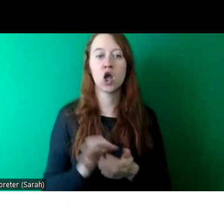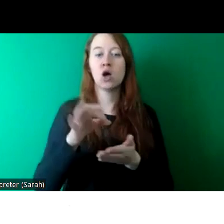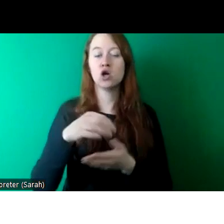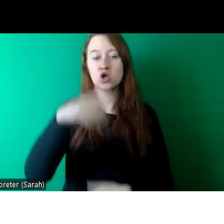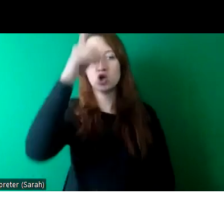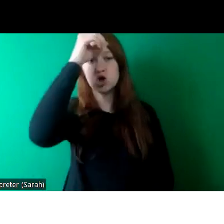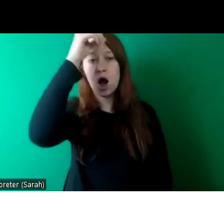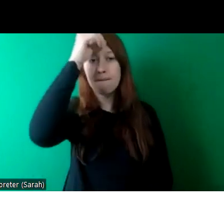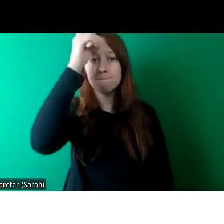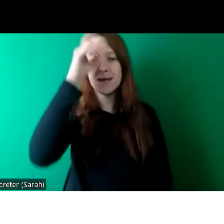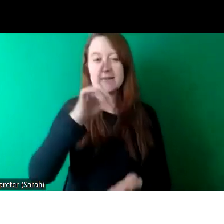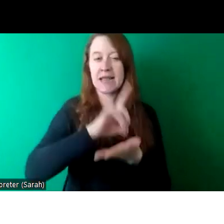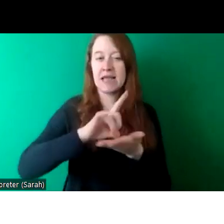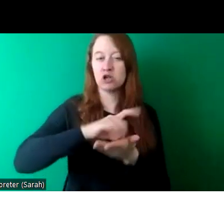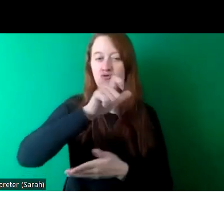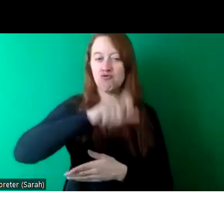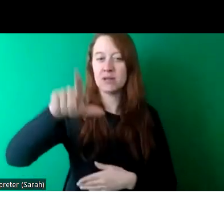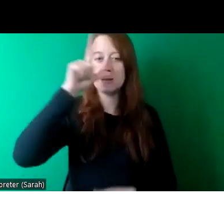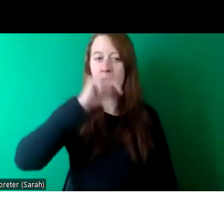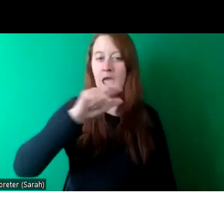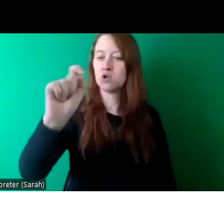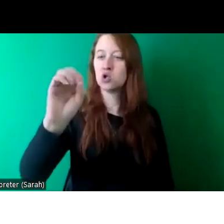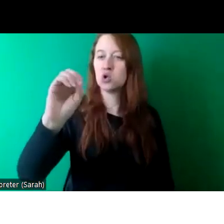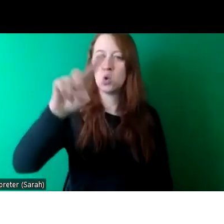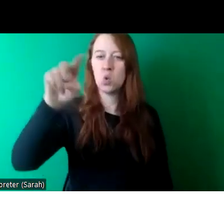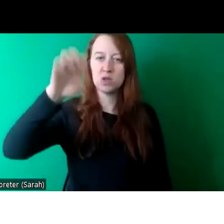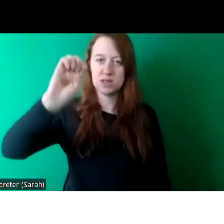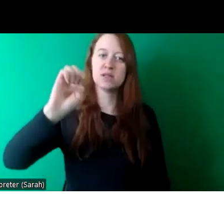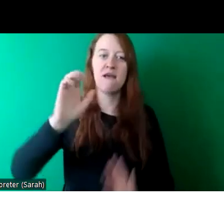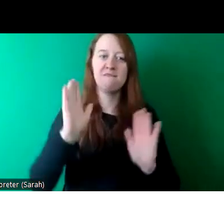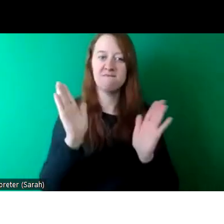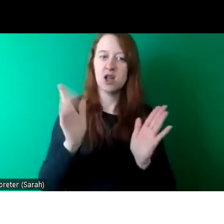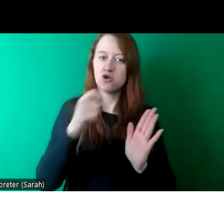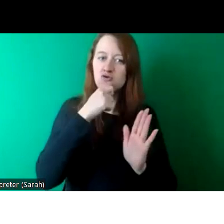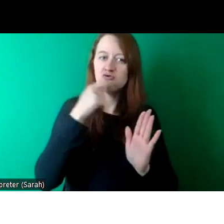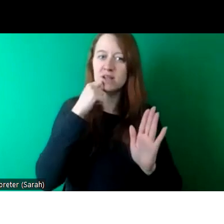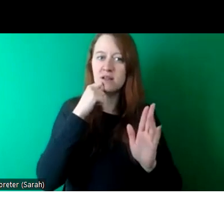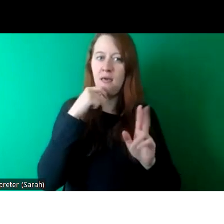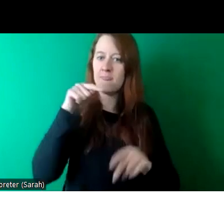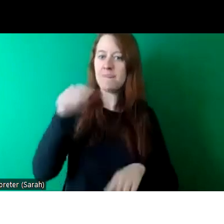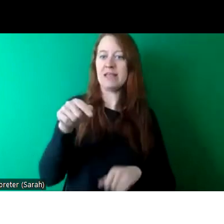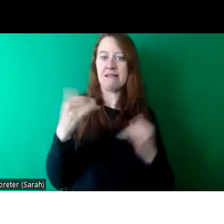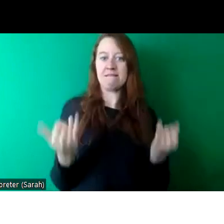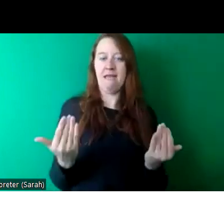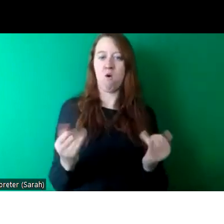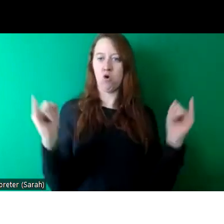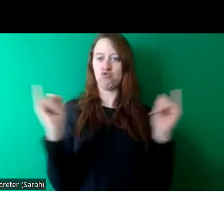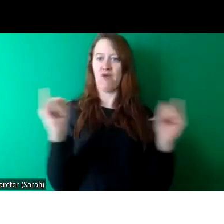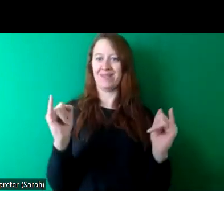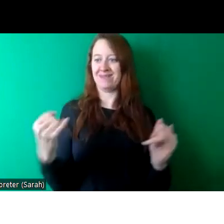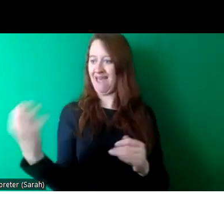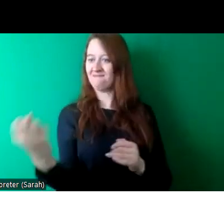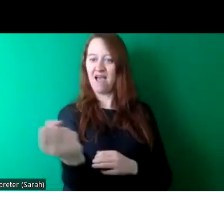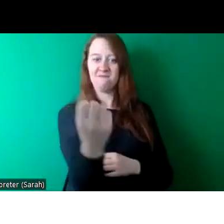that multi-layering of crises by reinvigorating the word, the polycrisis, a multi-crisis that's intertwined,